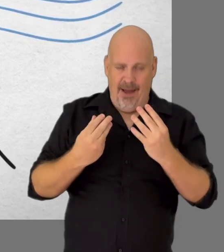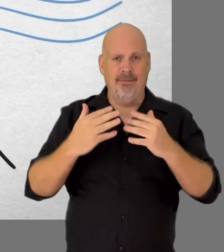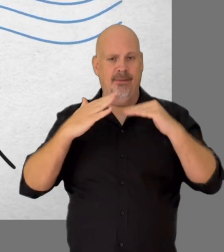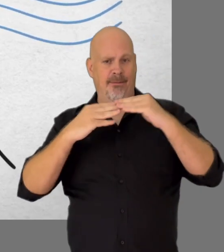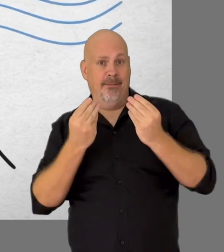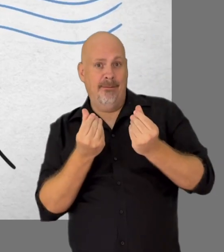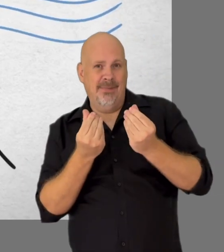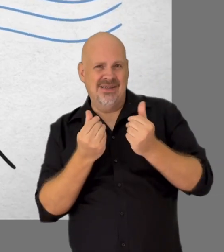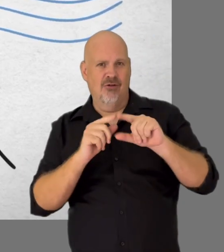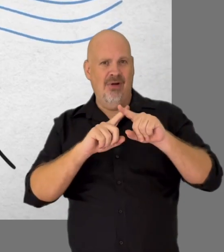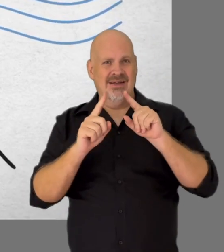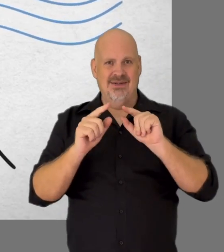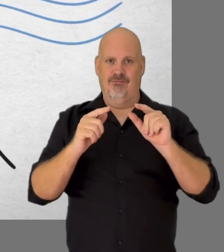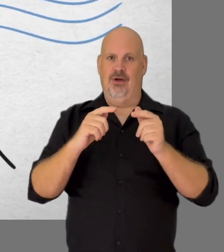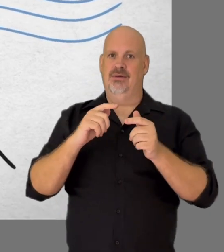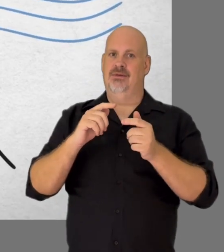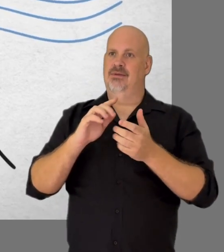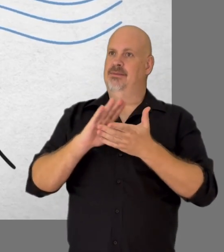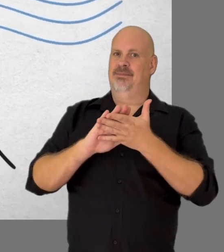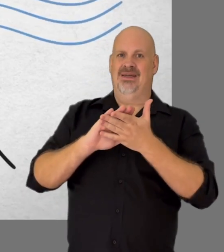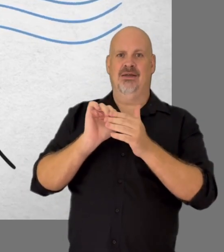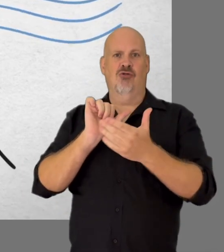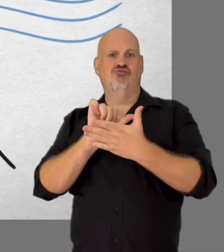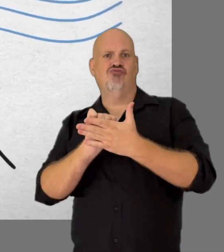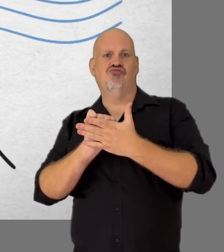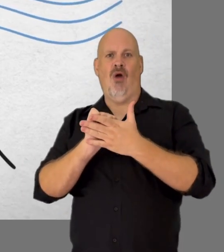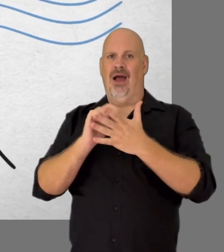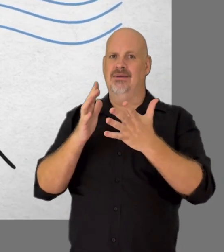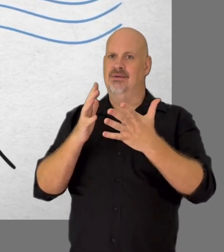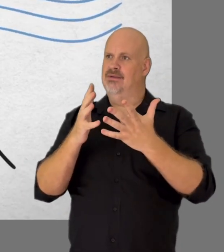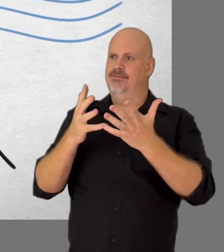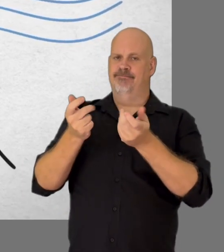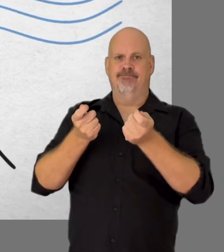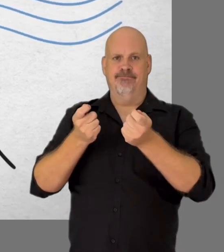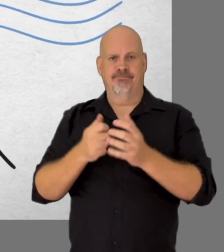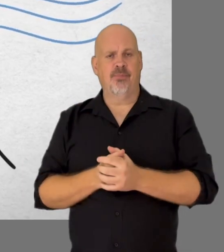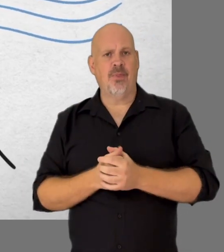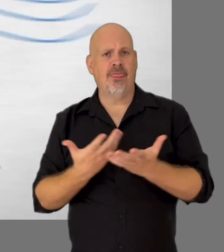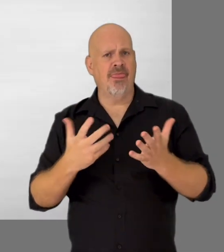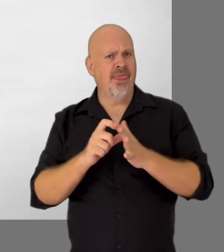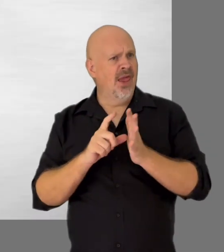take these into account when we change things, we can end up creating more problems.